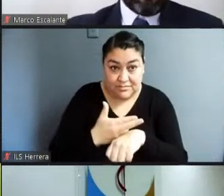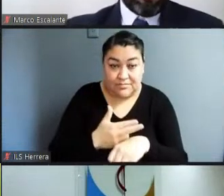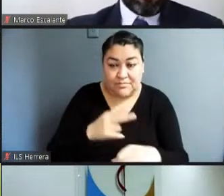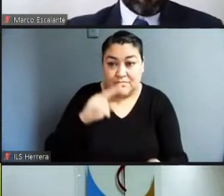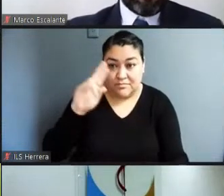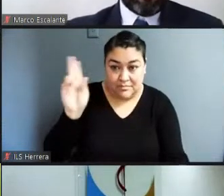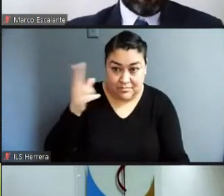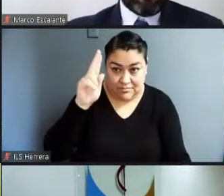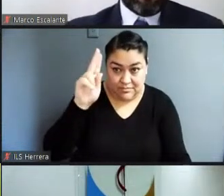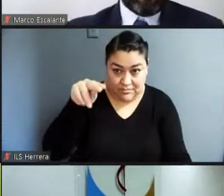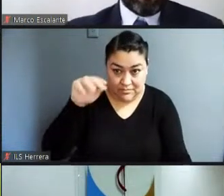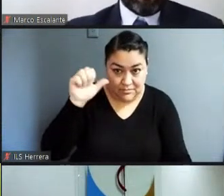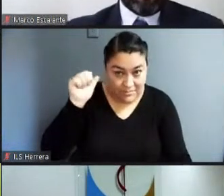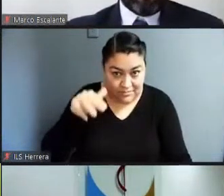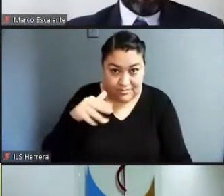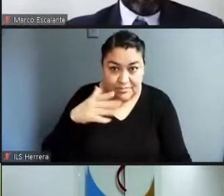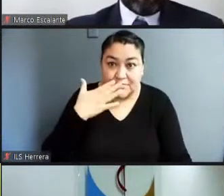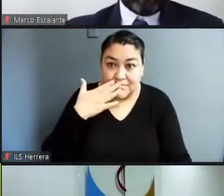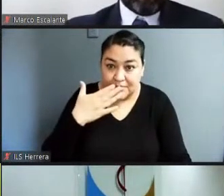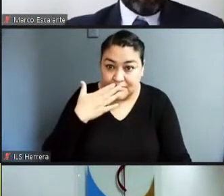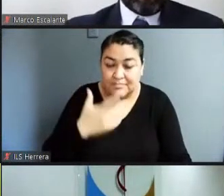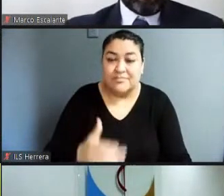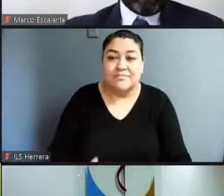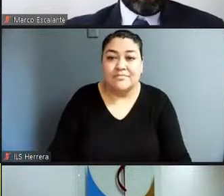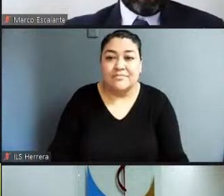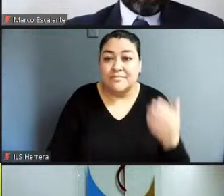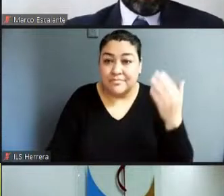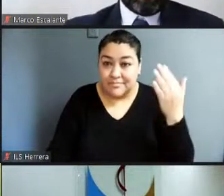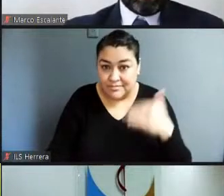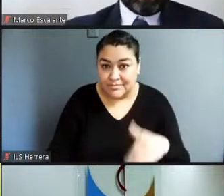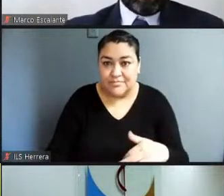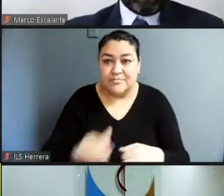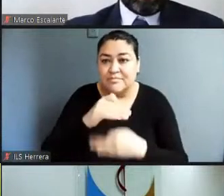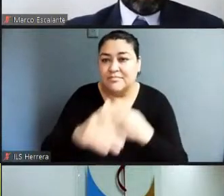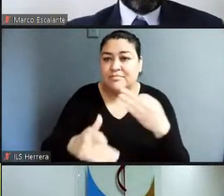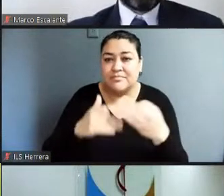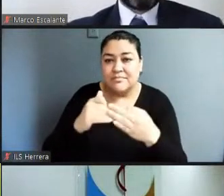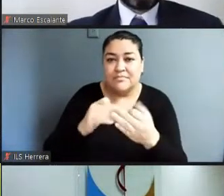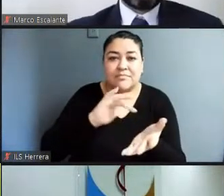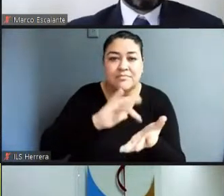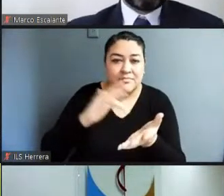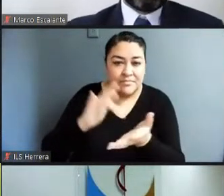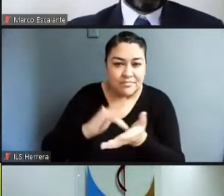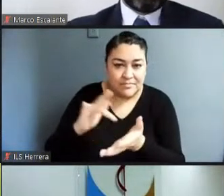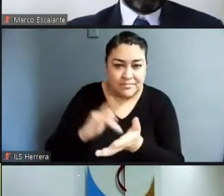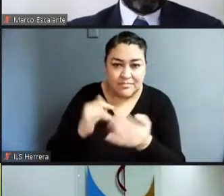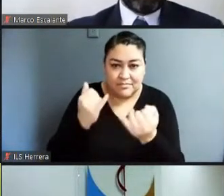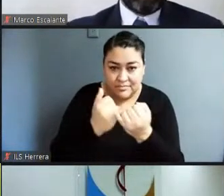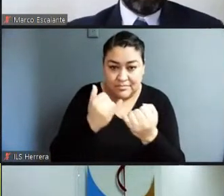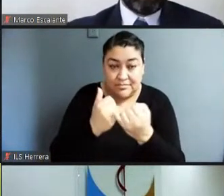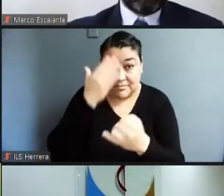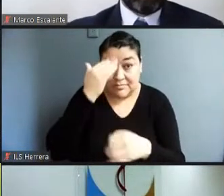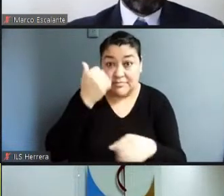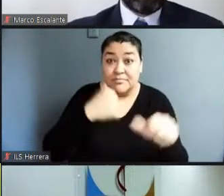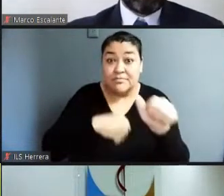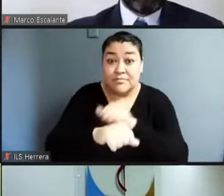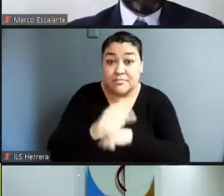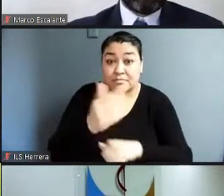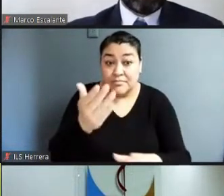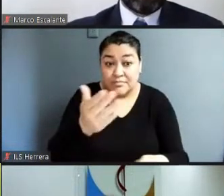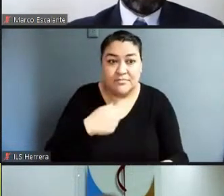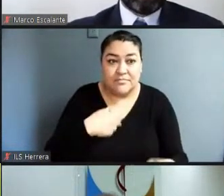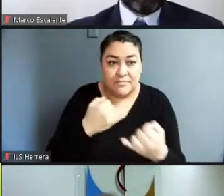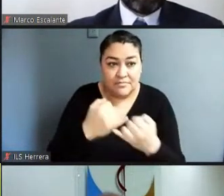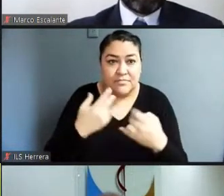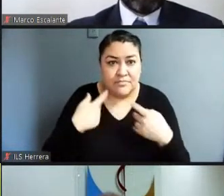this conclusion representing the UNAM Medical School. Thank you very, very much. I would now like